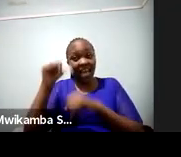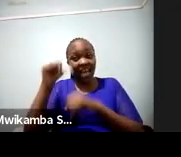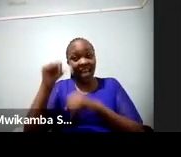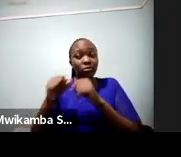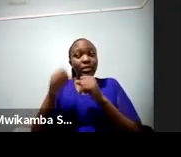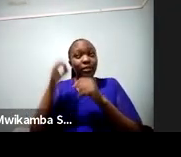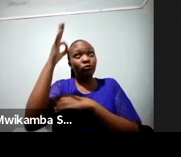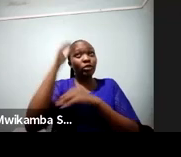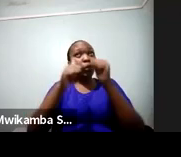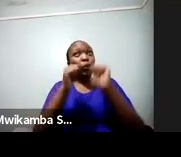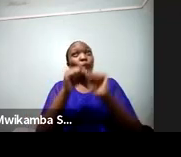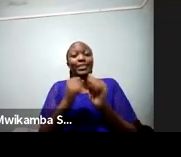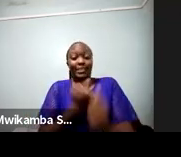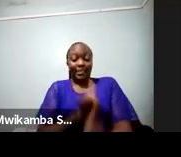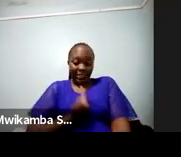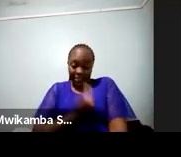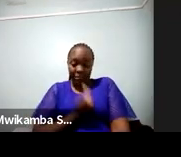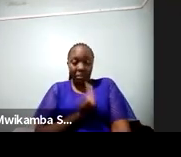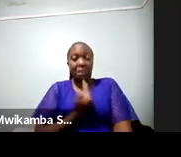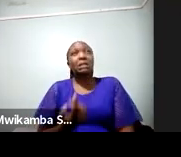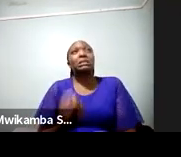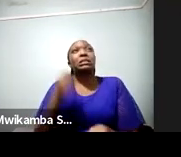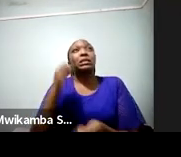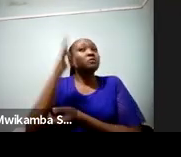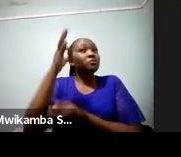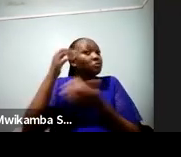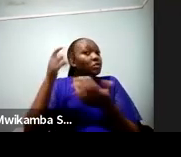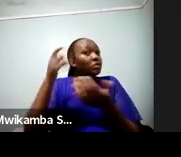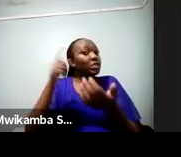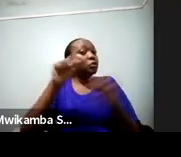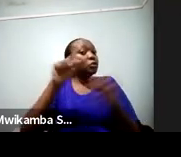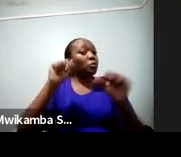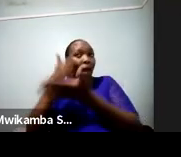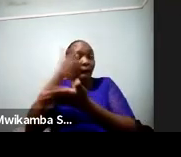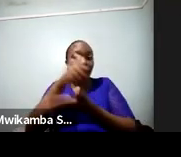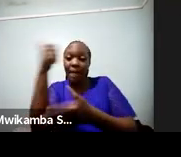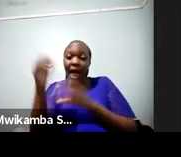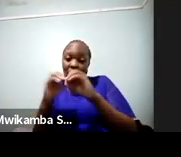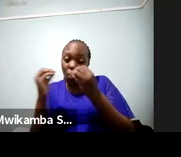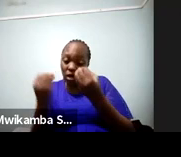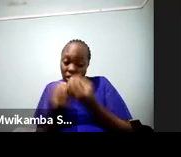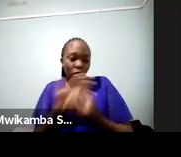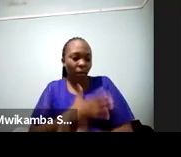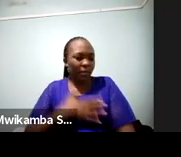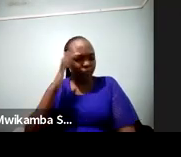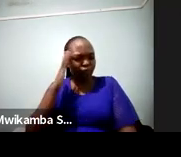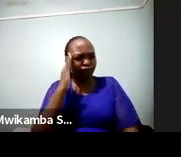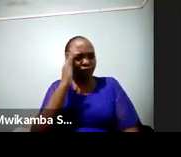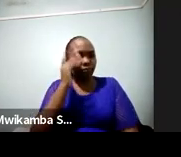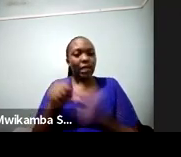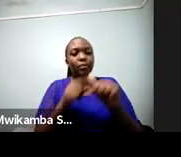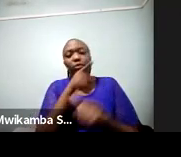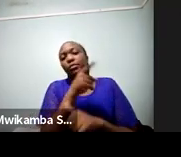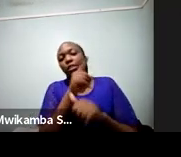organizations, there are a number of things that you've got to decide even as you figure out your future, what it looks like. Problem number one,